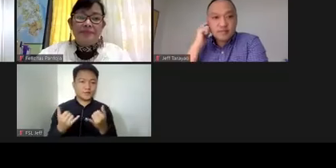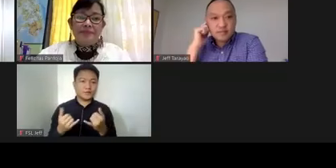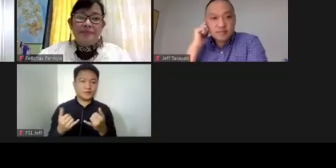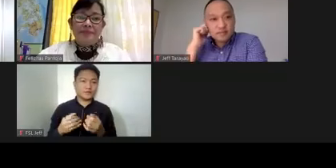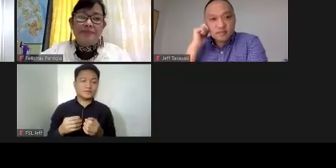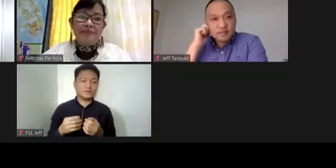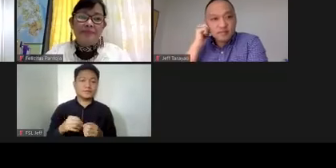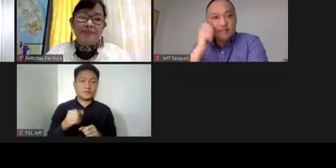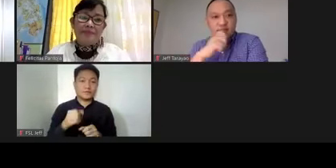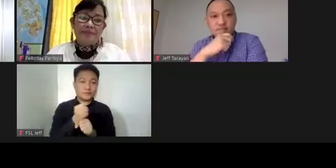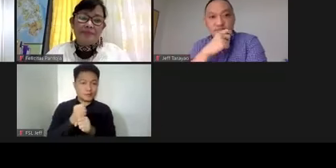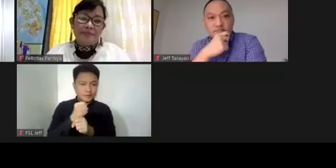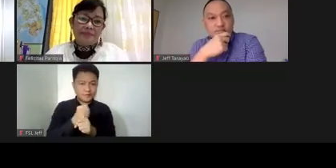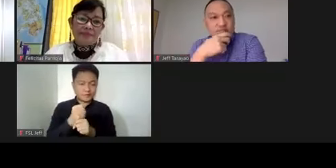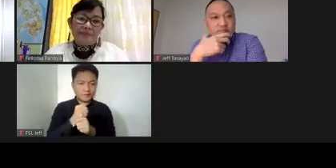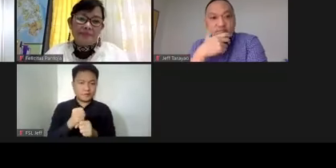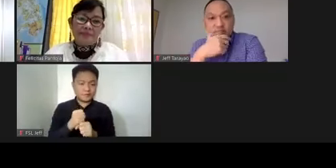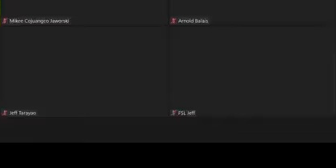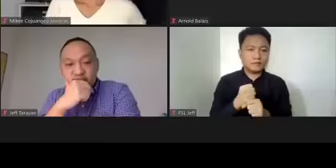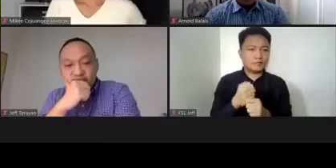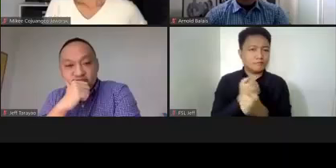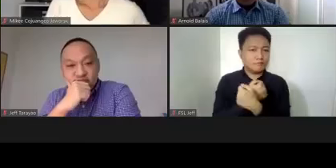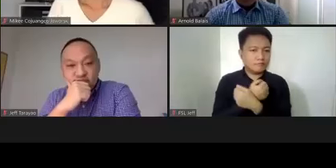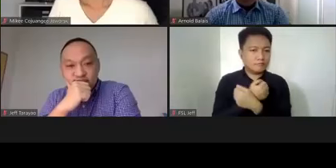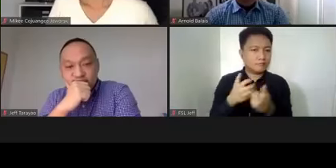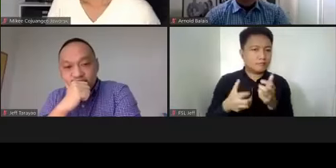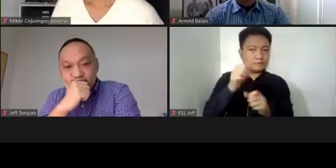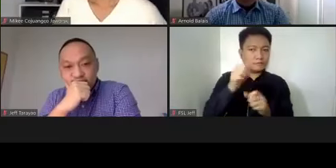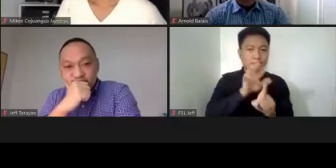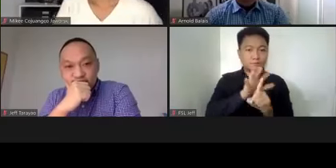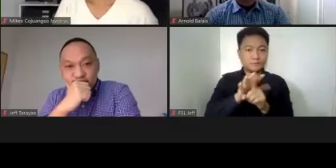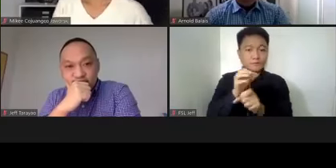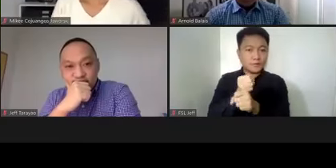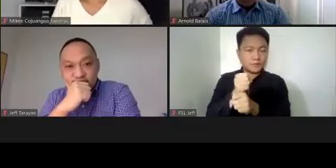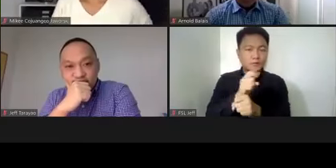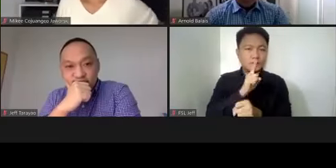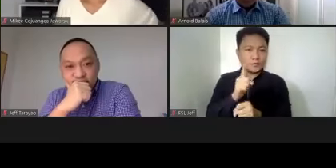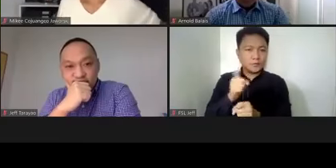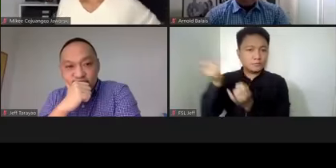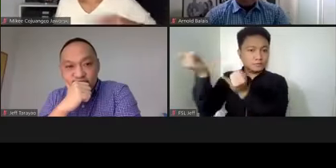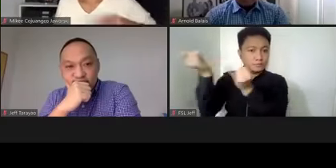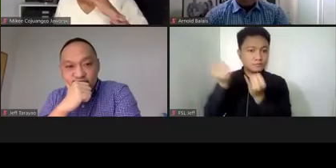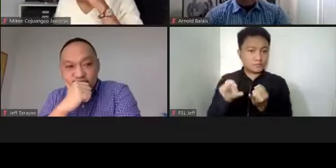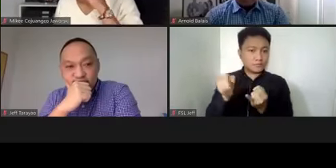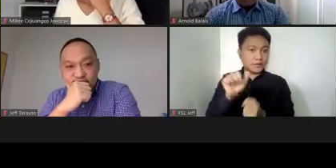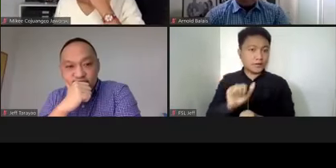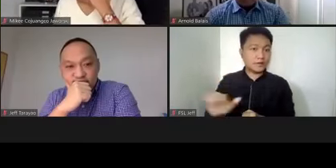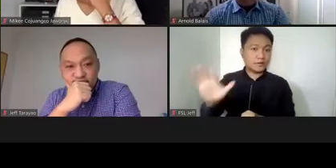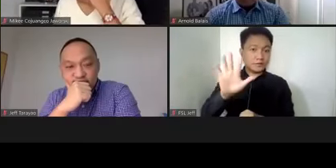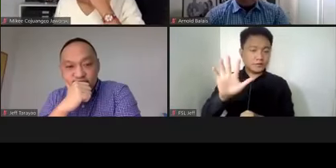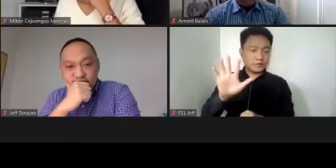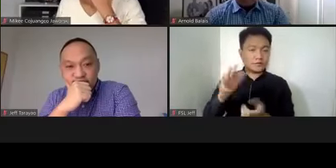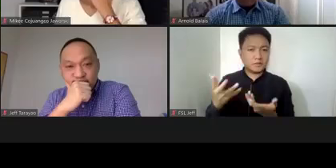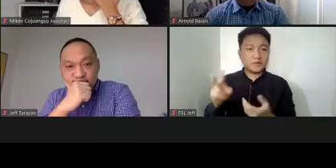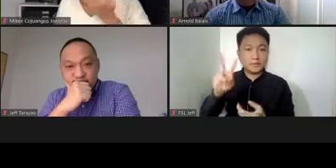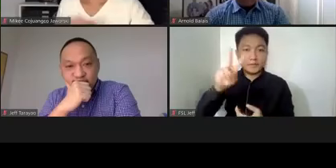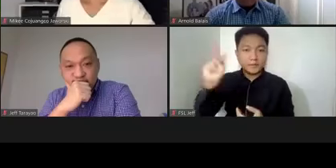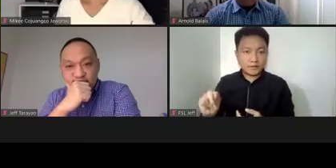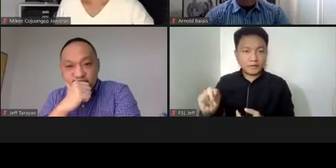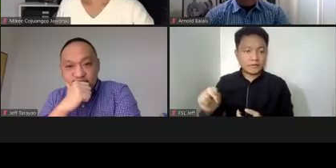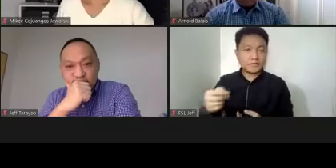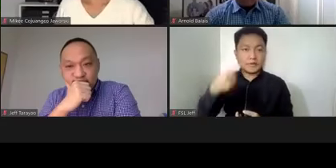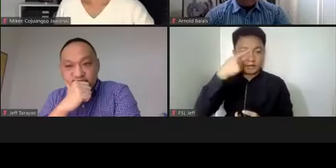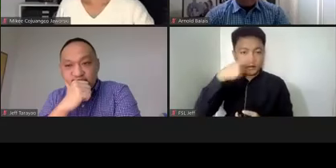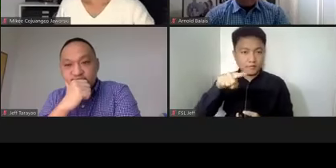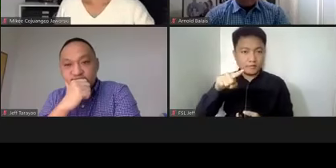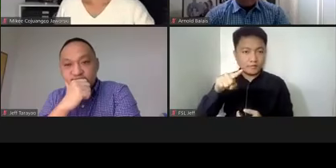Asian neighbors like Vietnam and Thailand and being sold as local. When I found out about this, I was really heartbroken. I